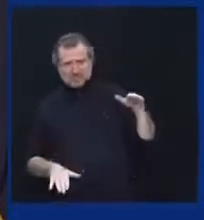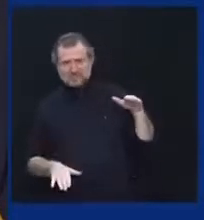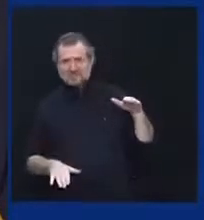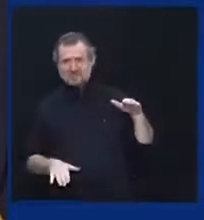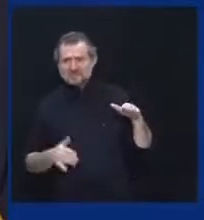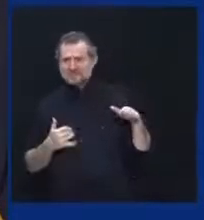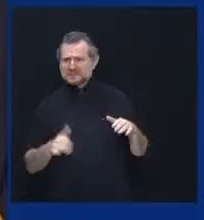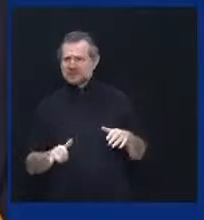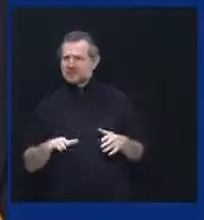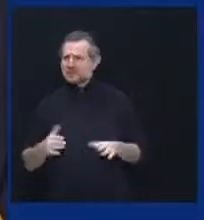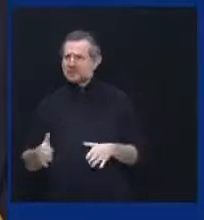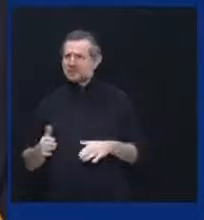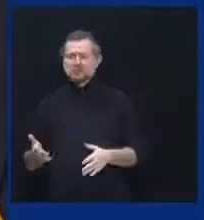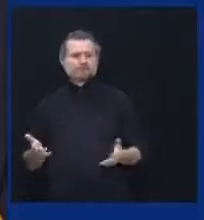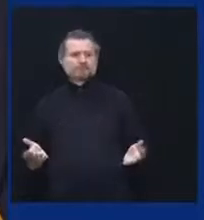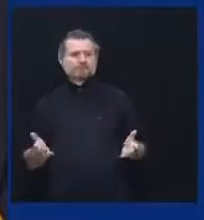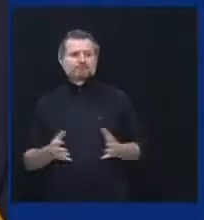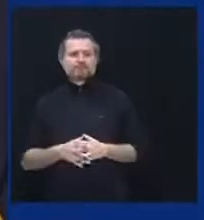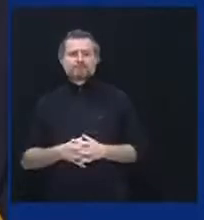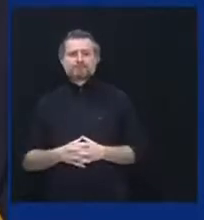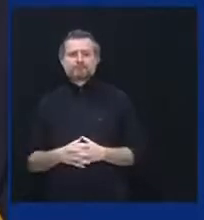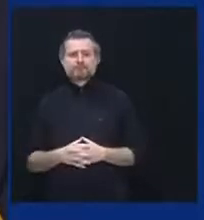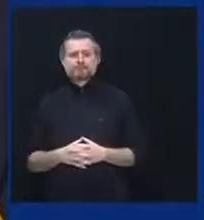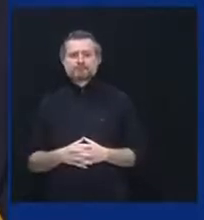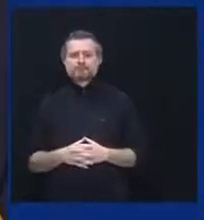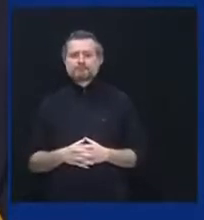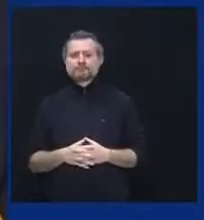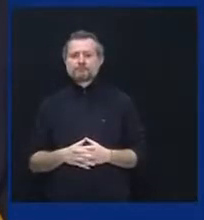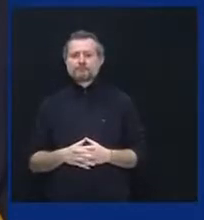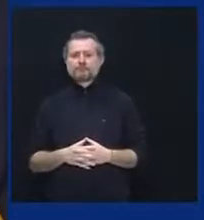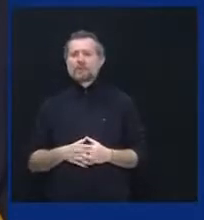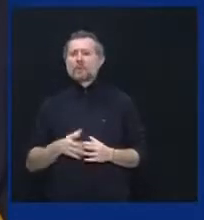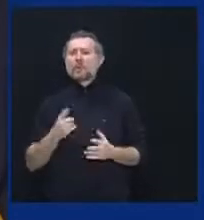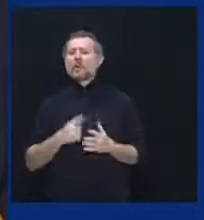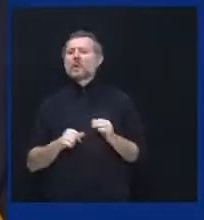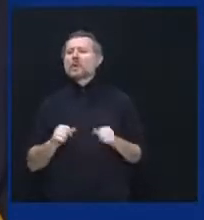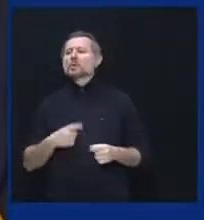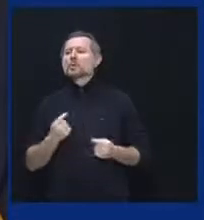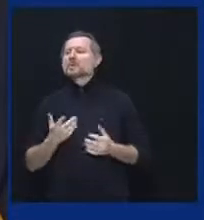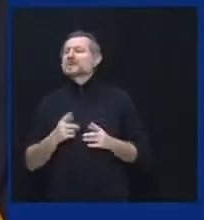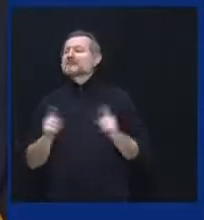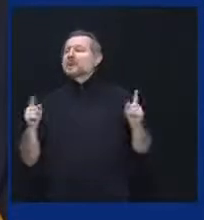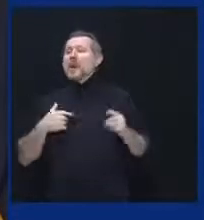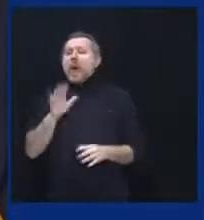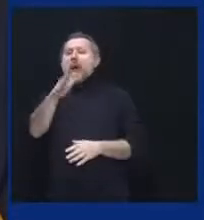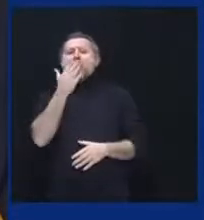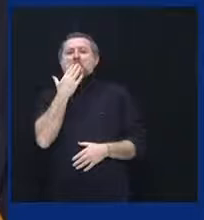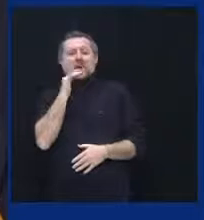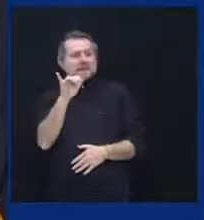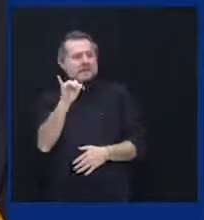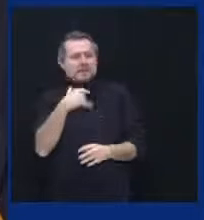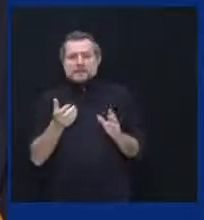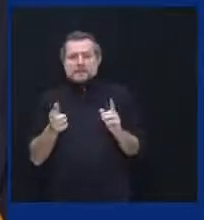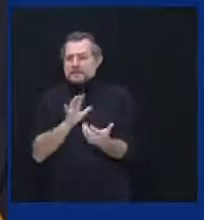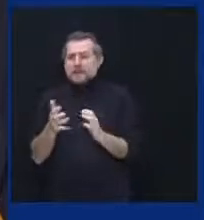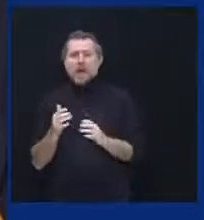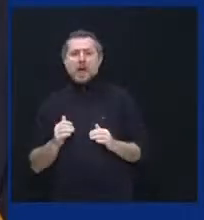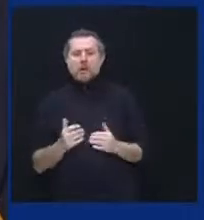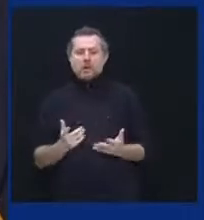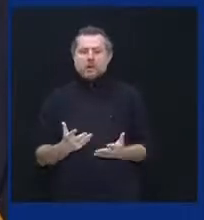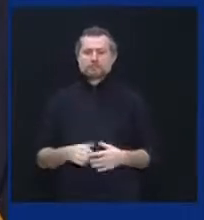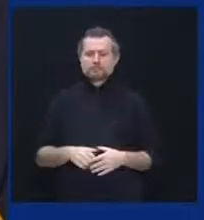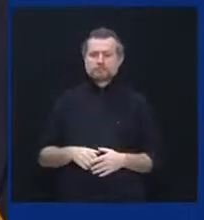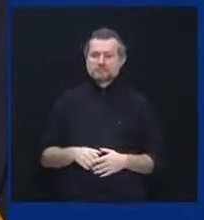it's happening. What could have been done differently? What could have been done differently? It's